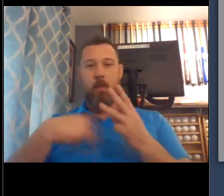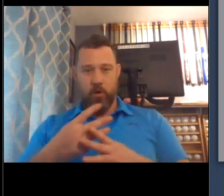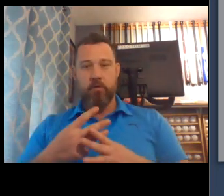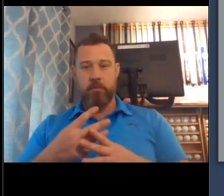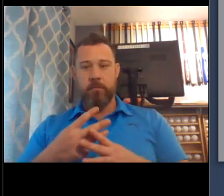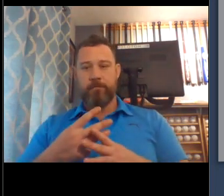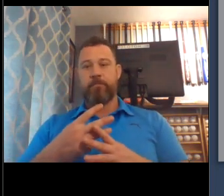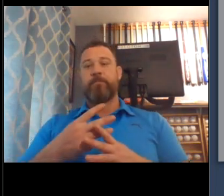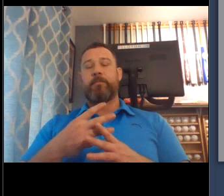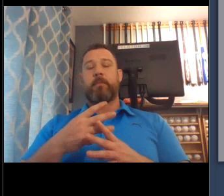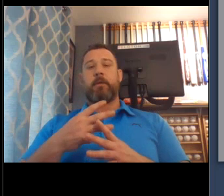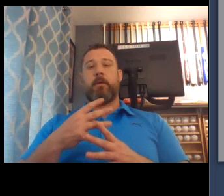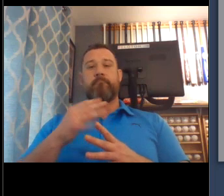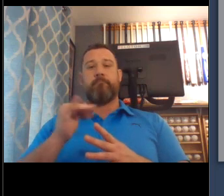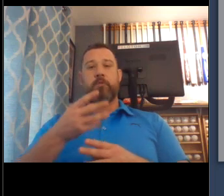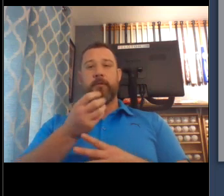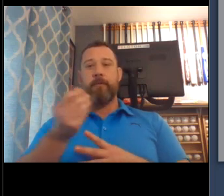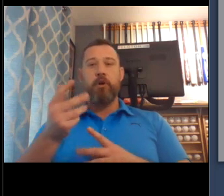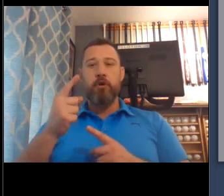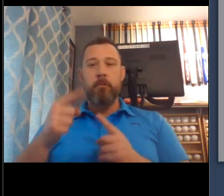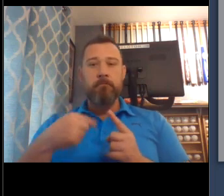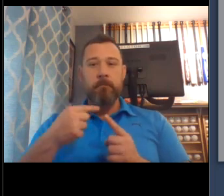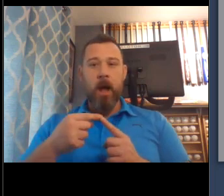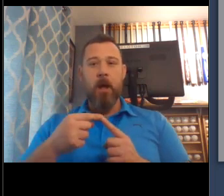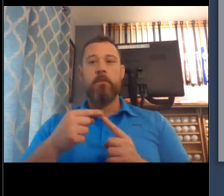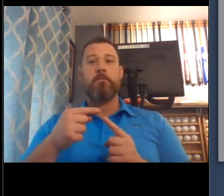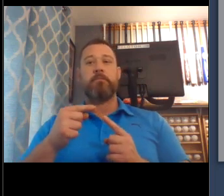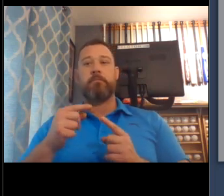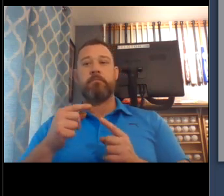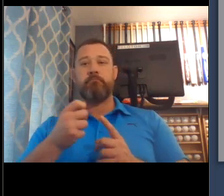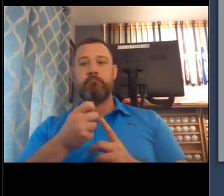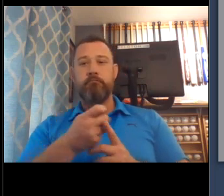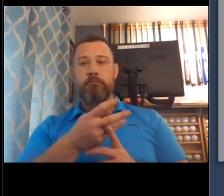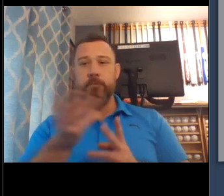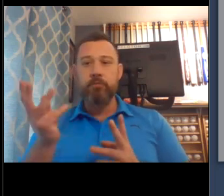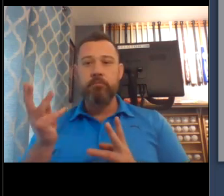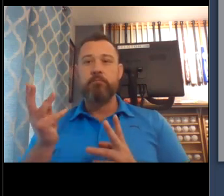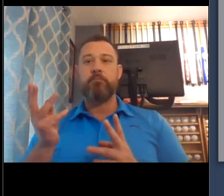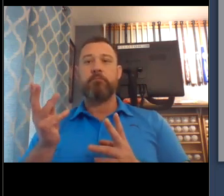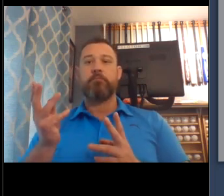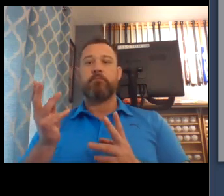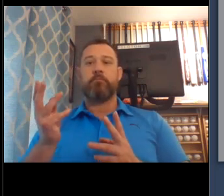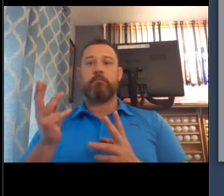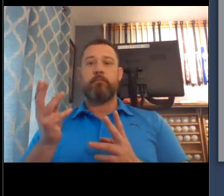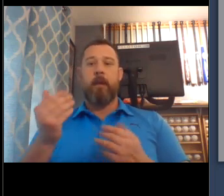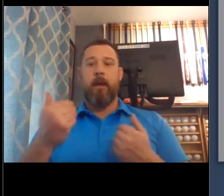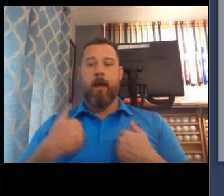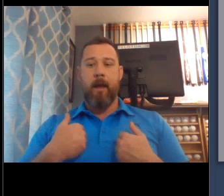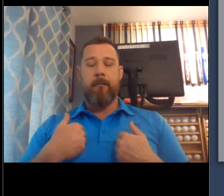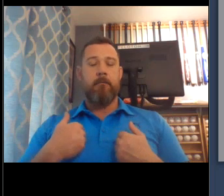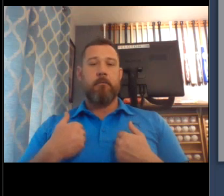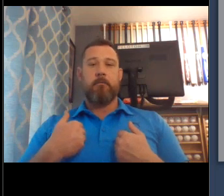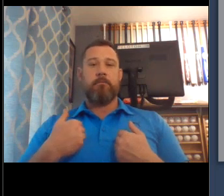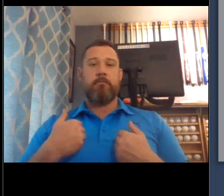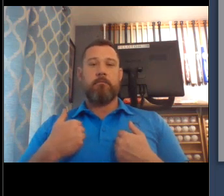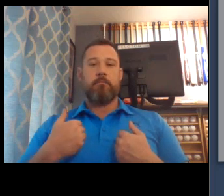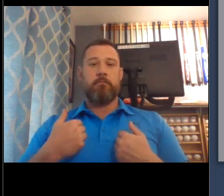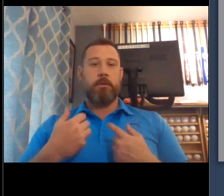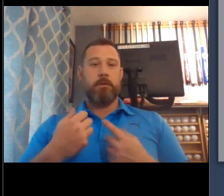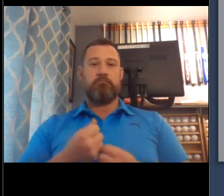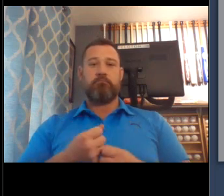know, those few miles around every single multimodal station have just